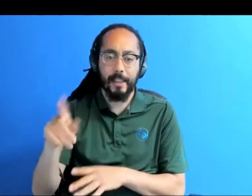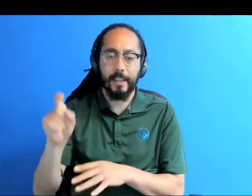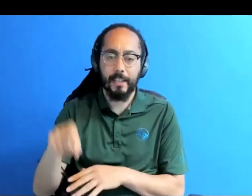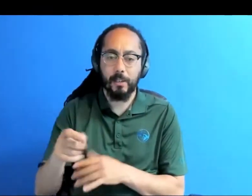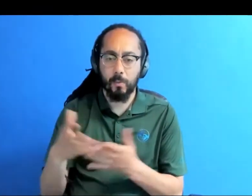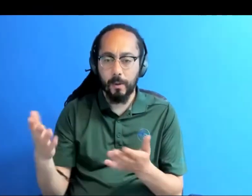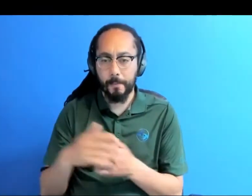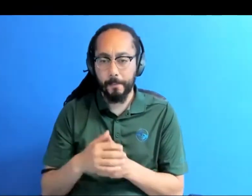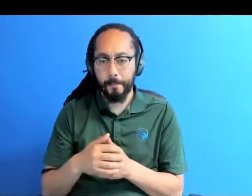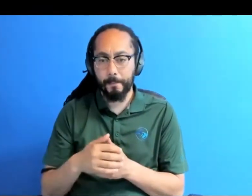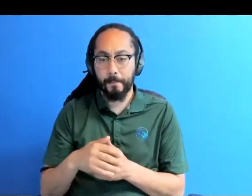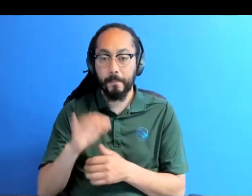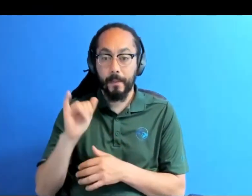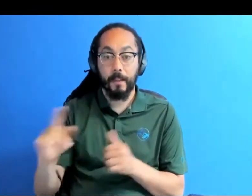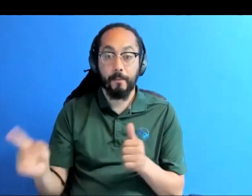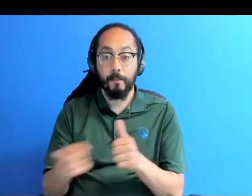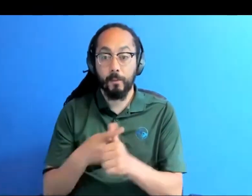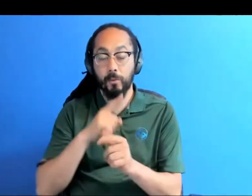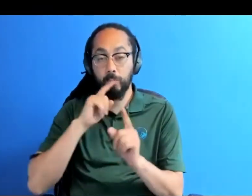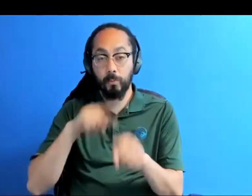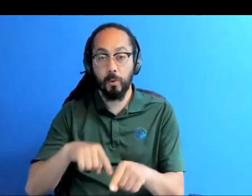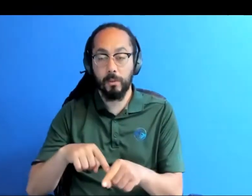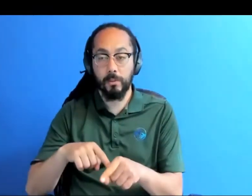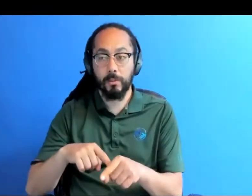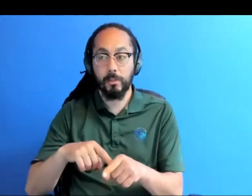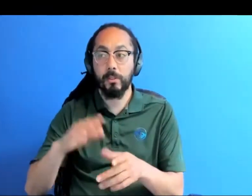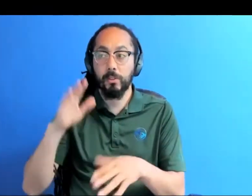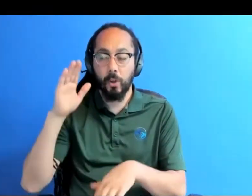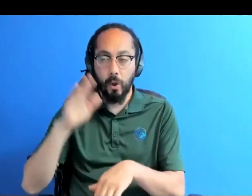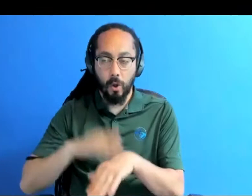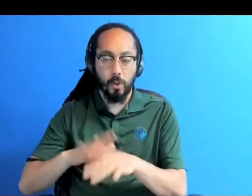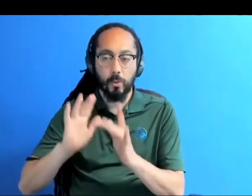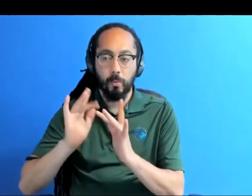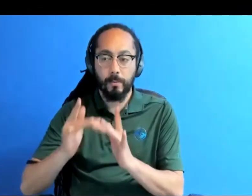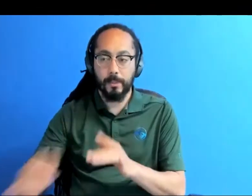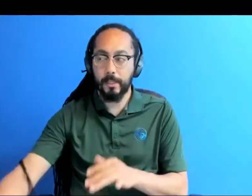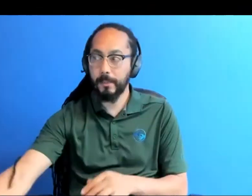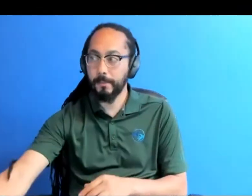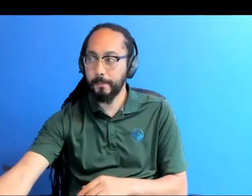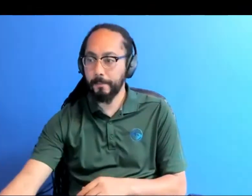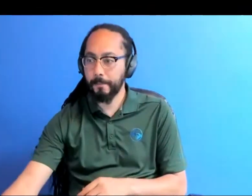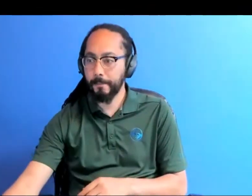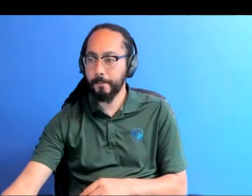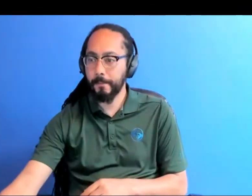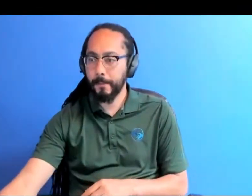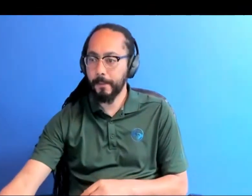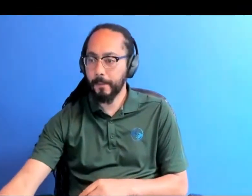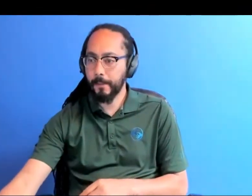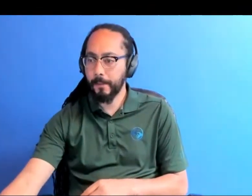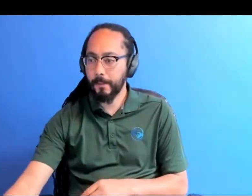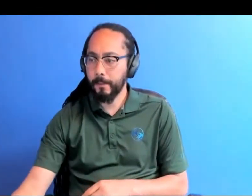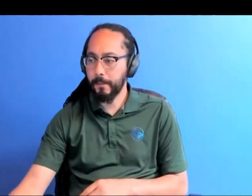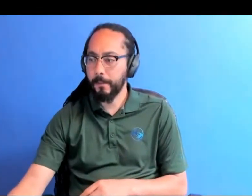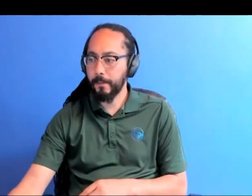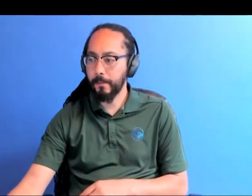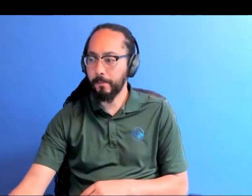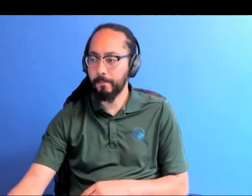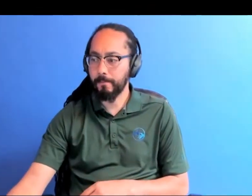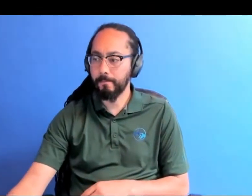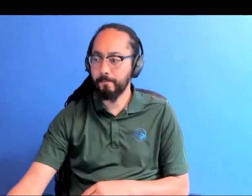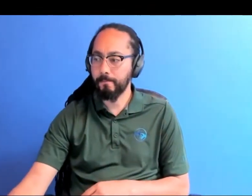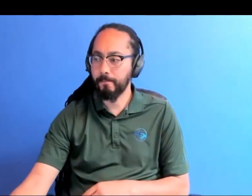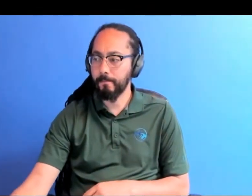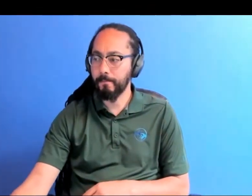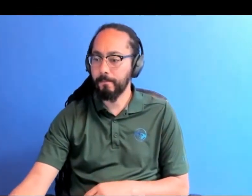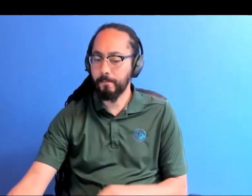report, it's on the CPAMO website. This second stage sort of grew out of that and the more